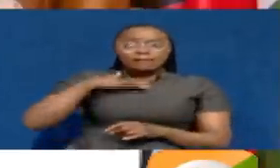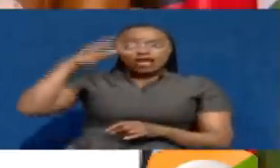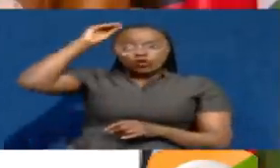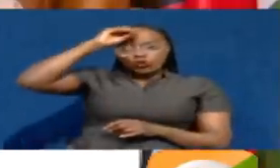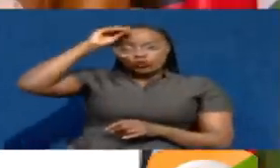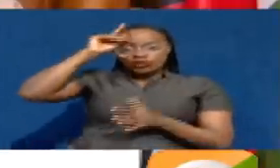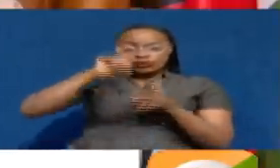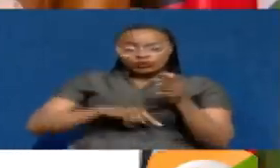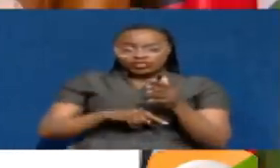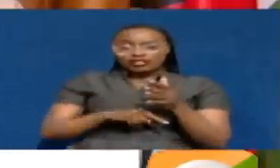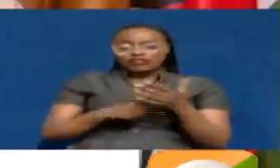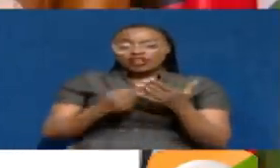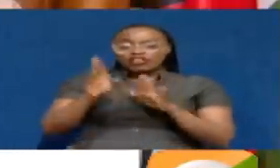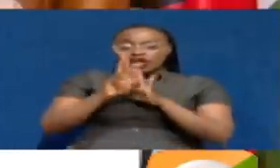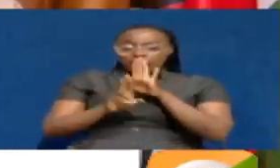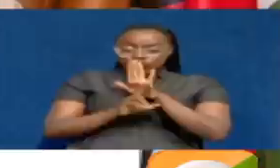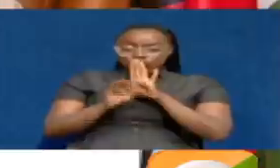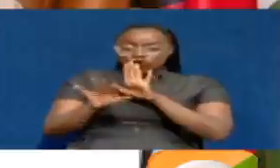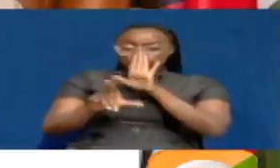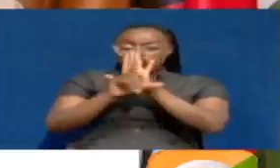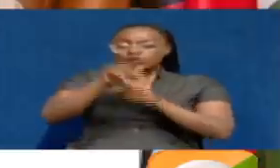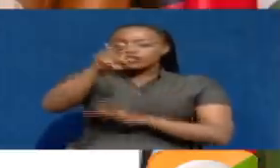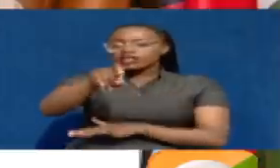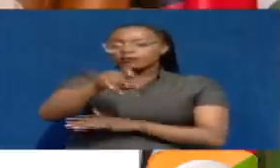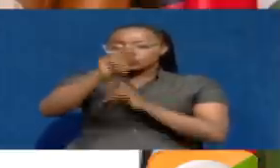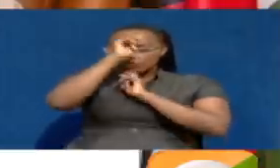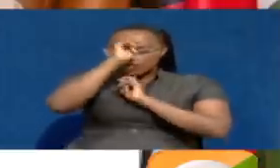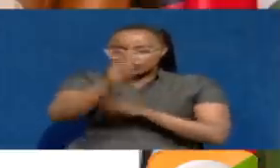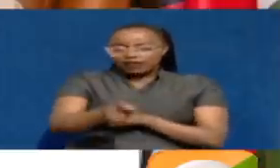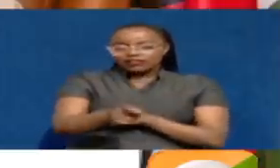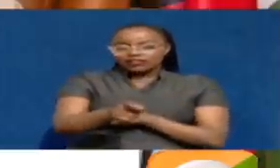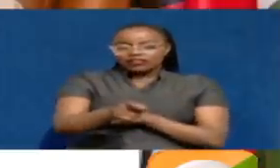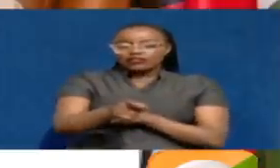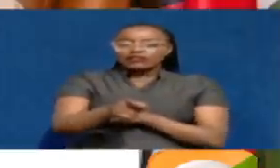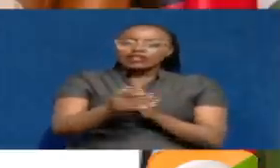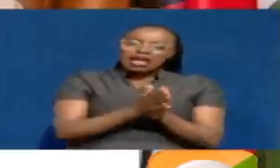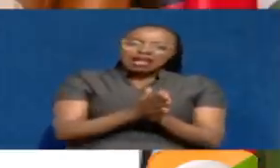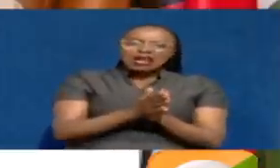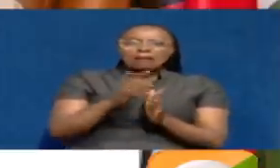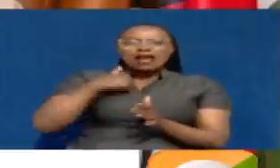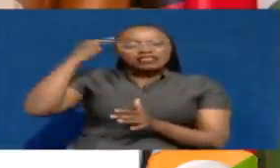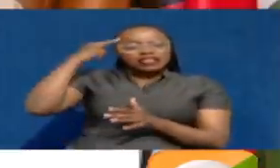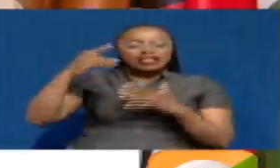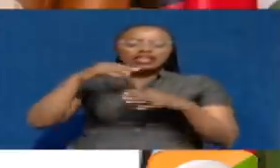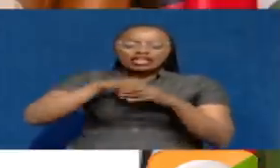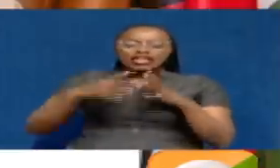that the rule of law should be respected. I think it is in